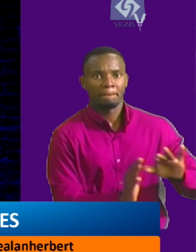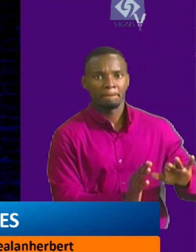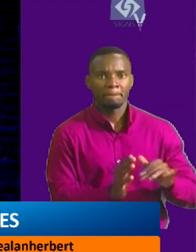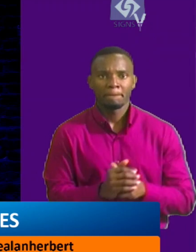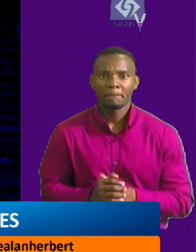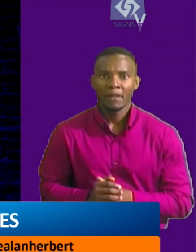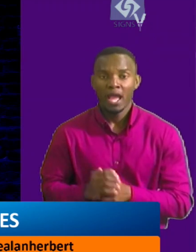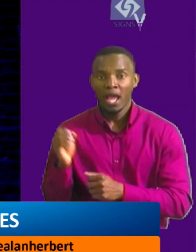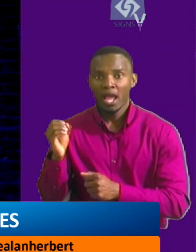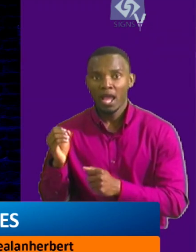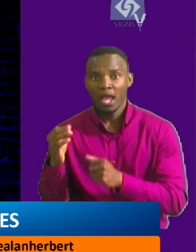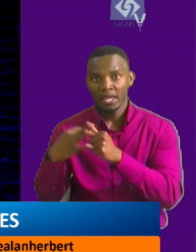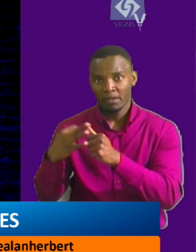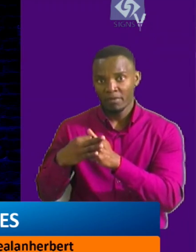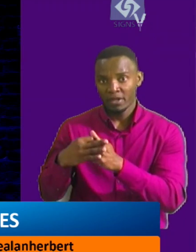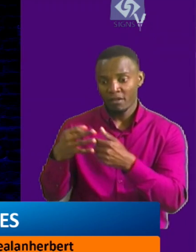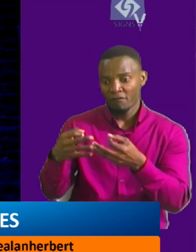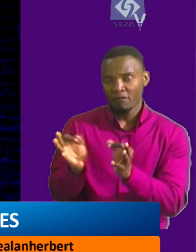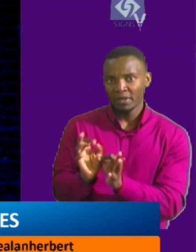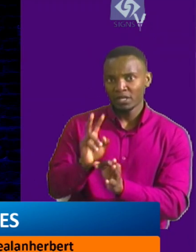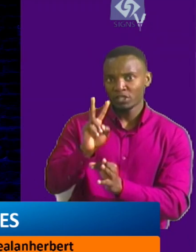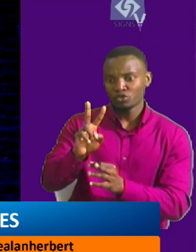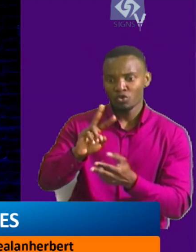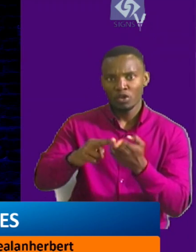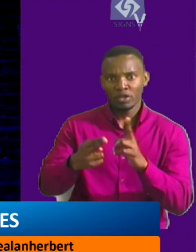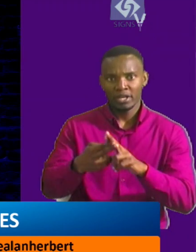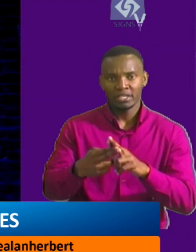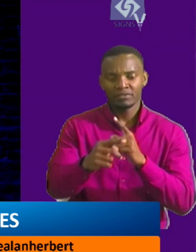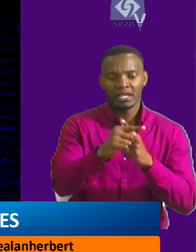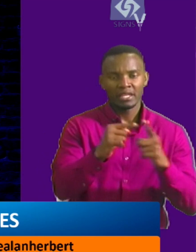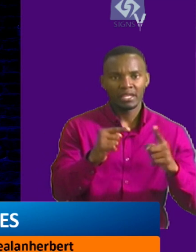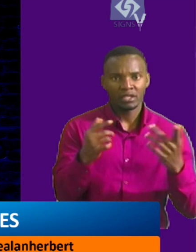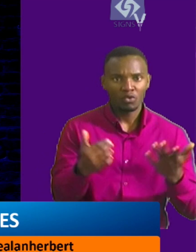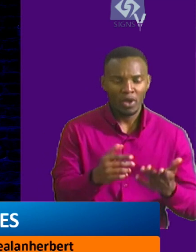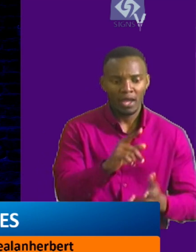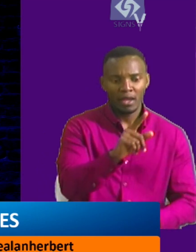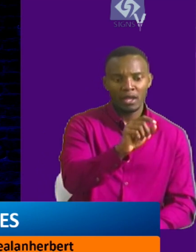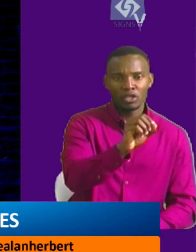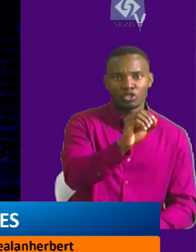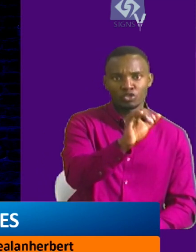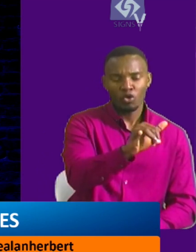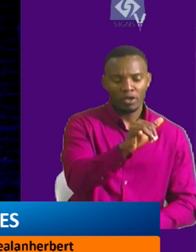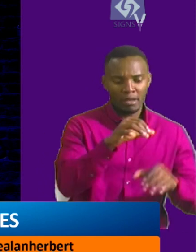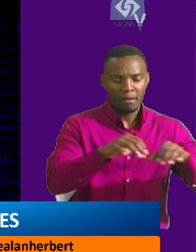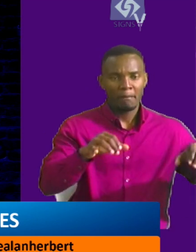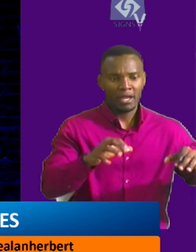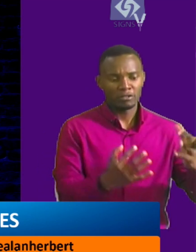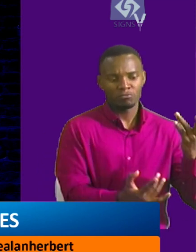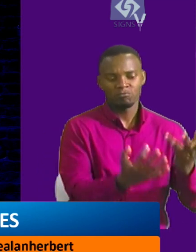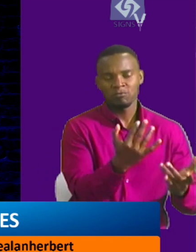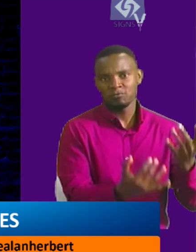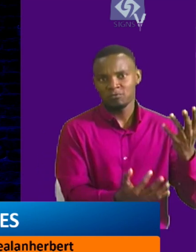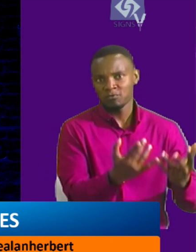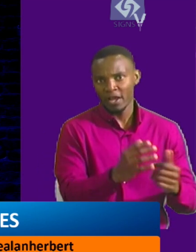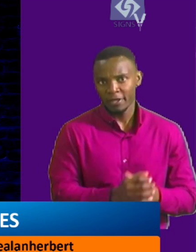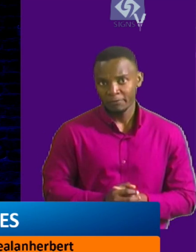Kibra family mourns two relatives killed in Toy Market fire tragedy. Now, Toy Market tragedies are counting